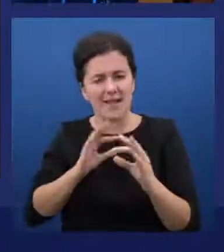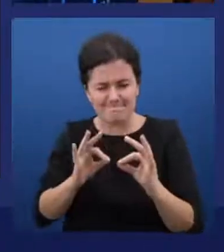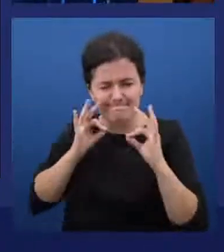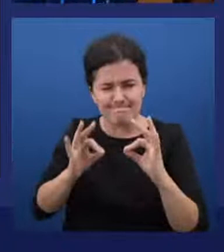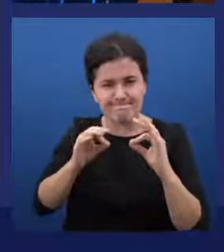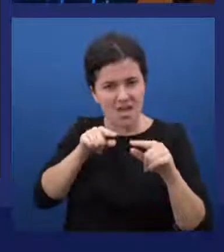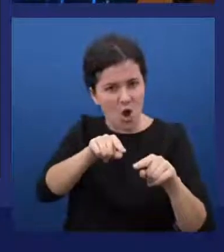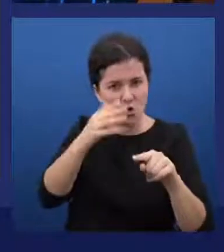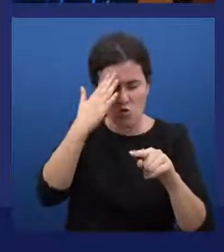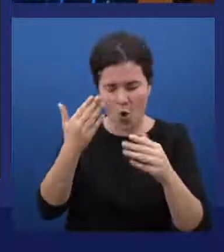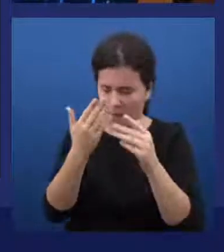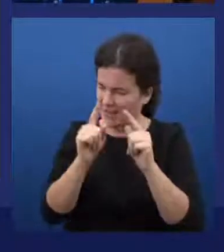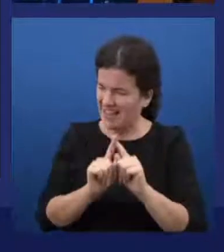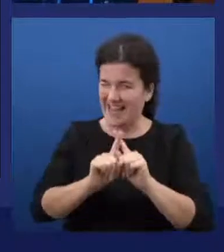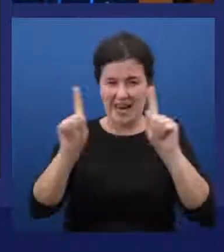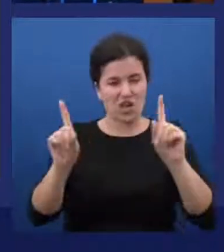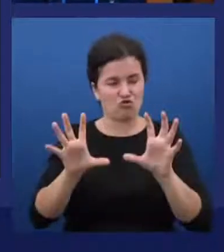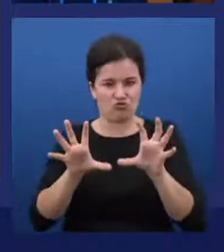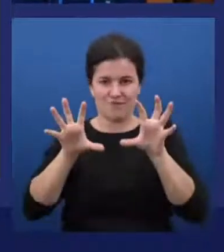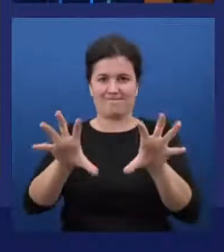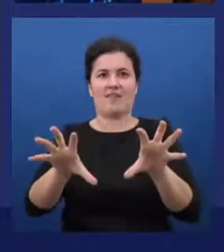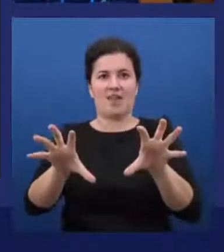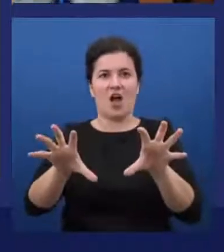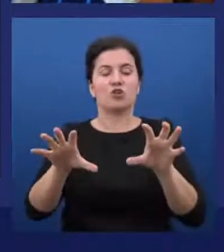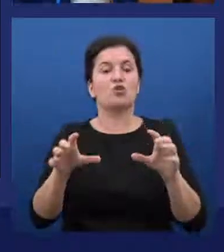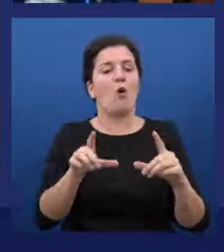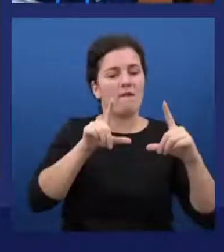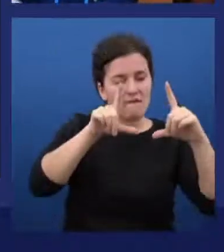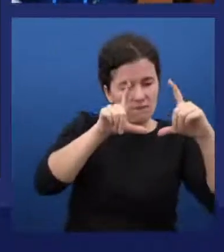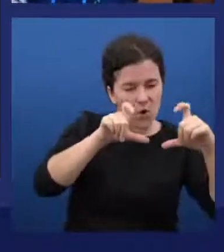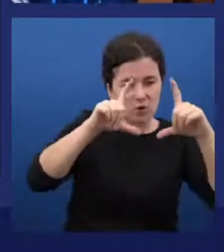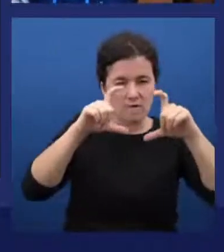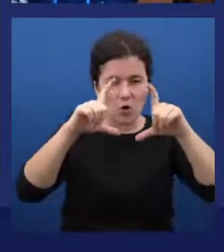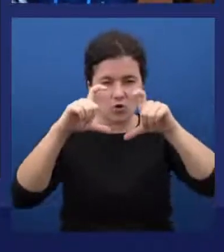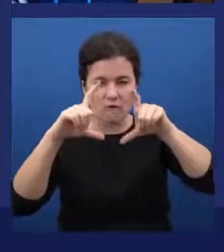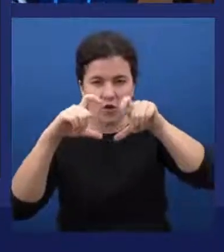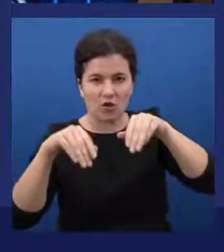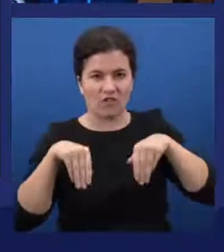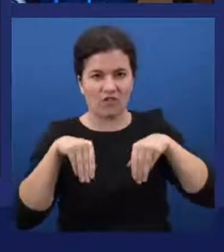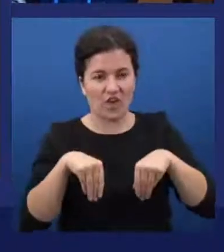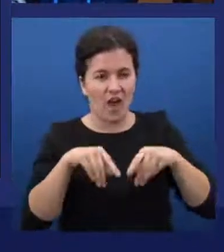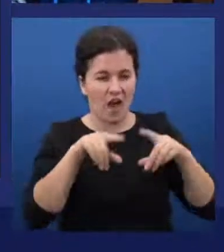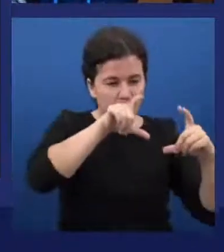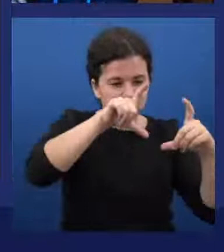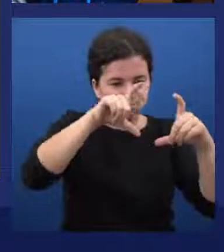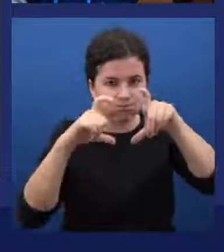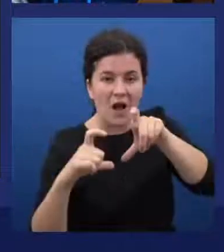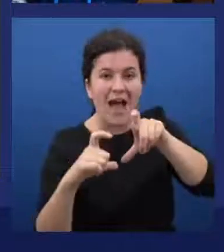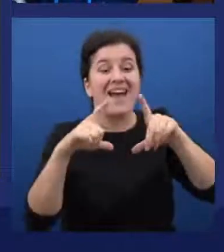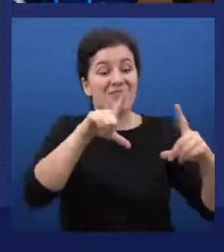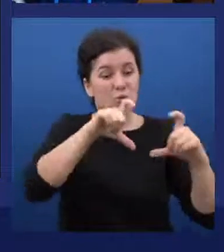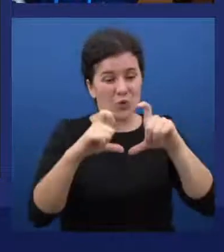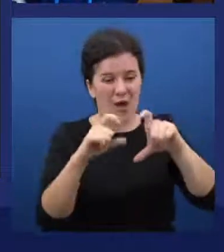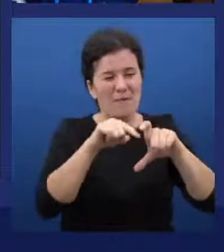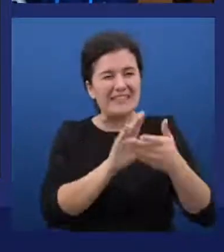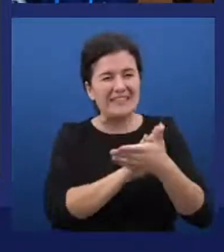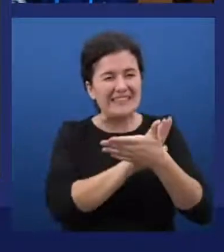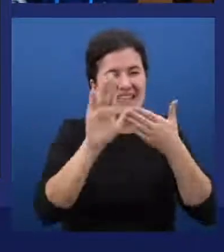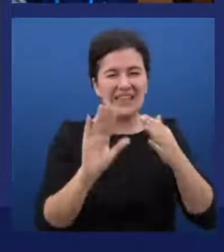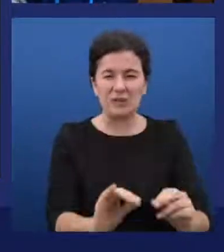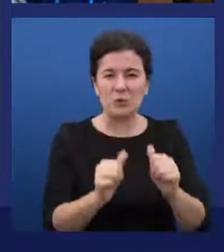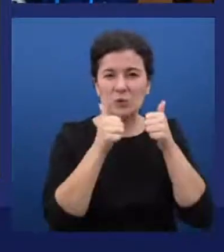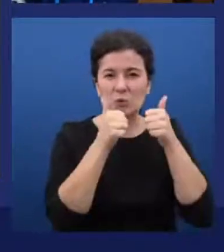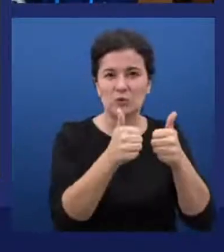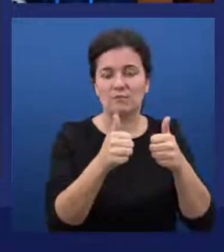clear pictures, and of course not, you need good material. It's still a little bit, crap in, crap out,